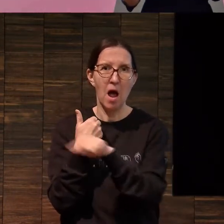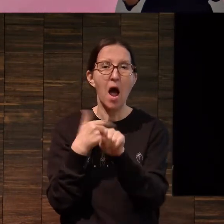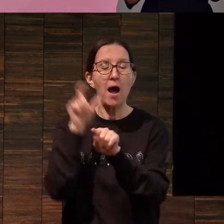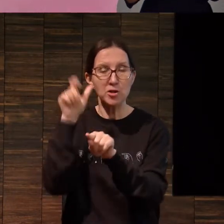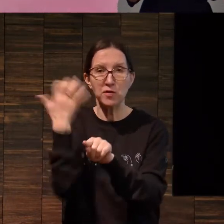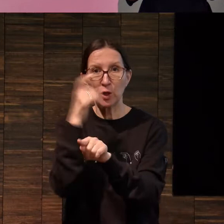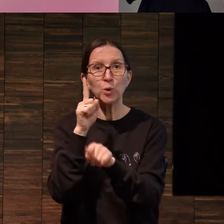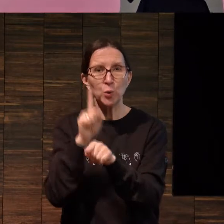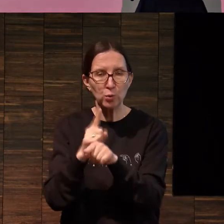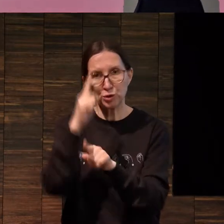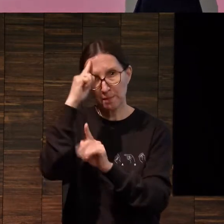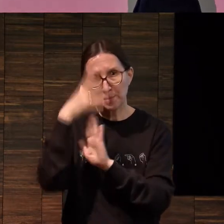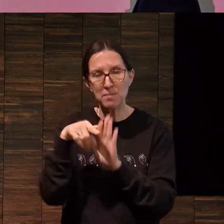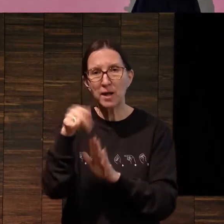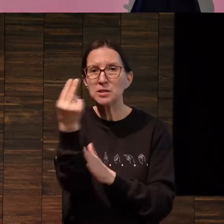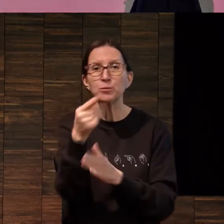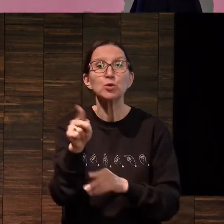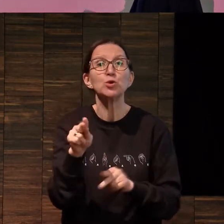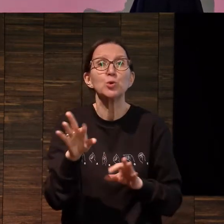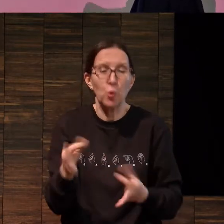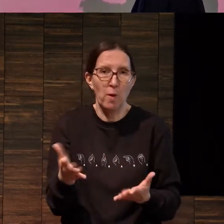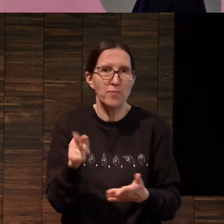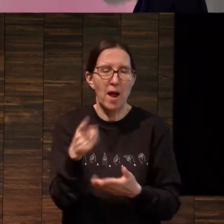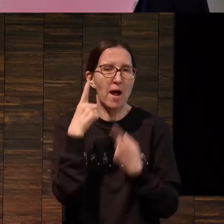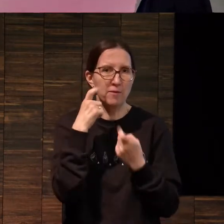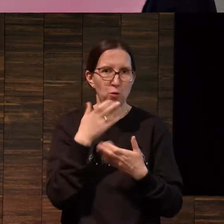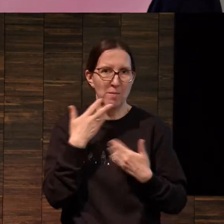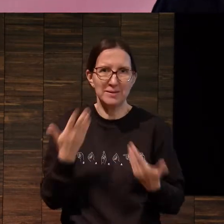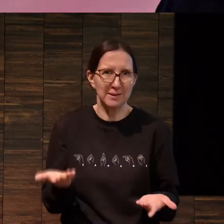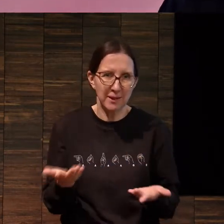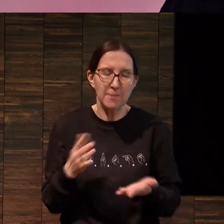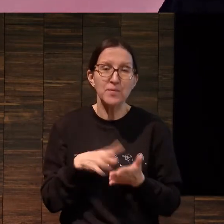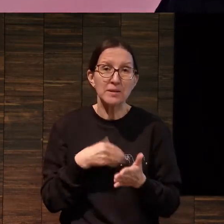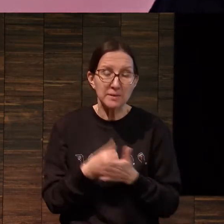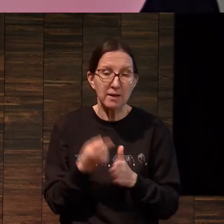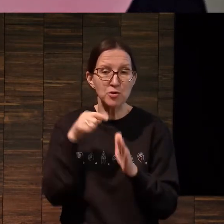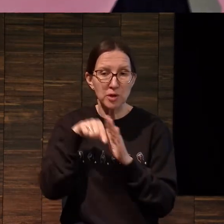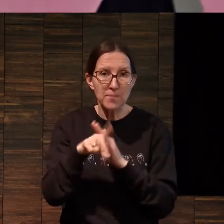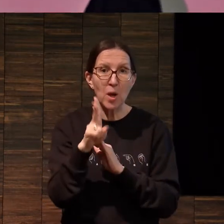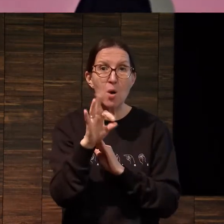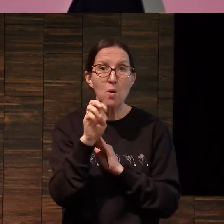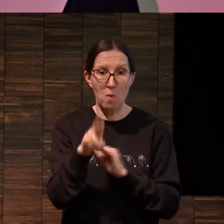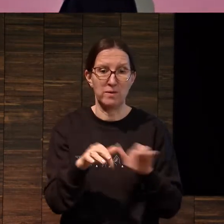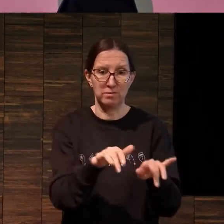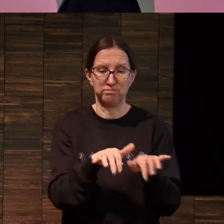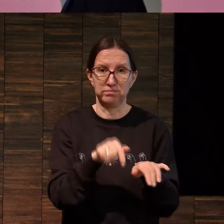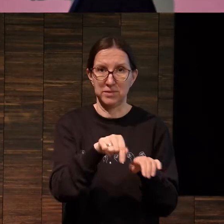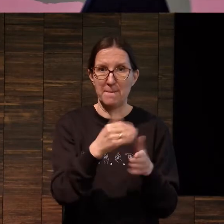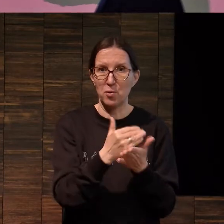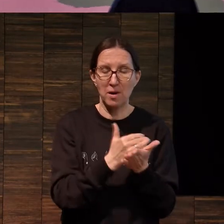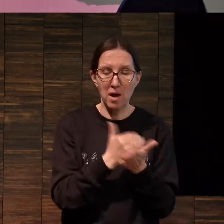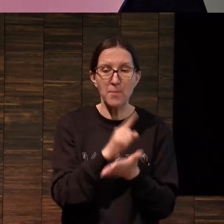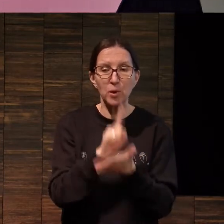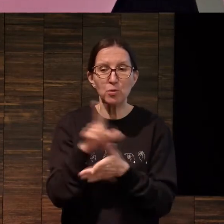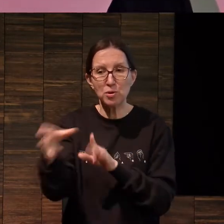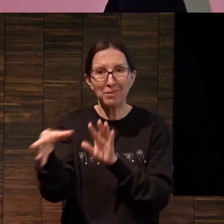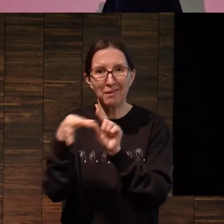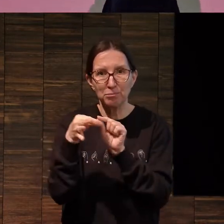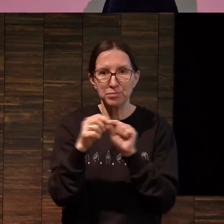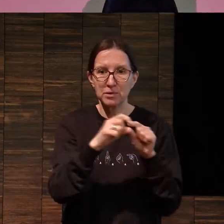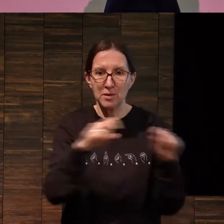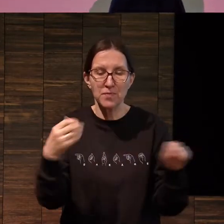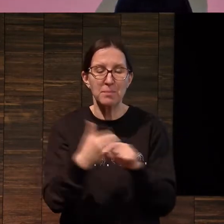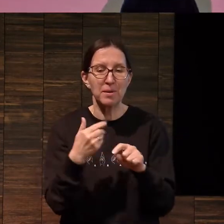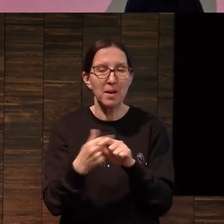has no text, but the partially sighted person has to receive some information here. It means